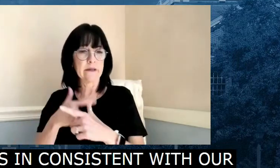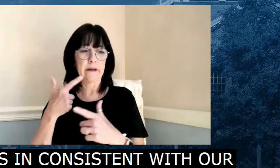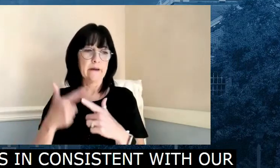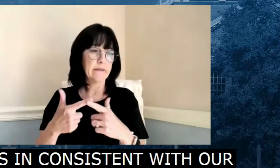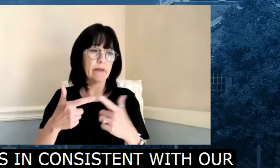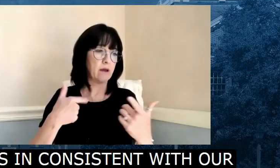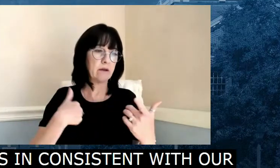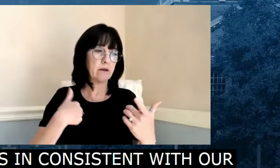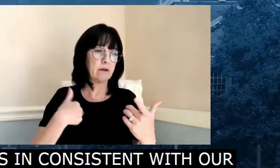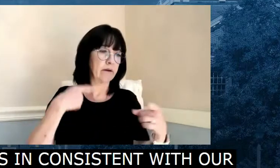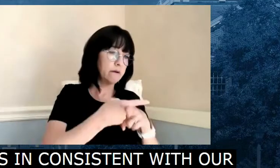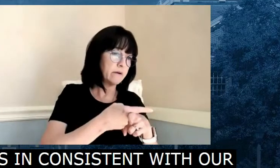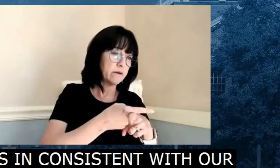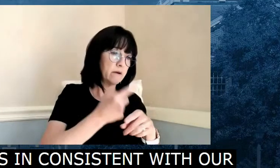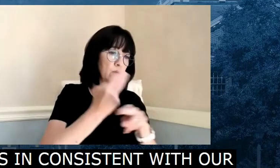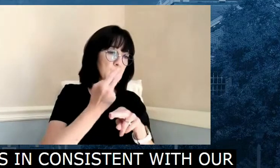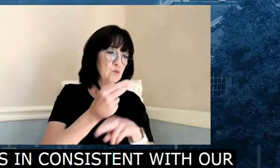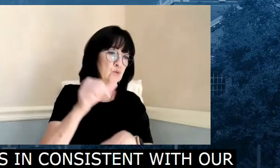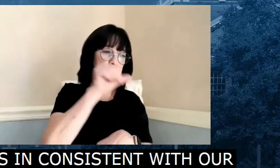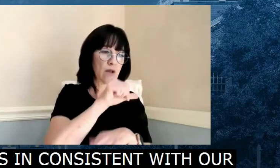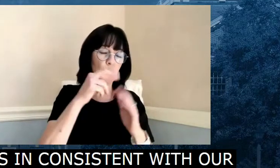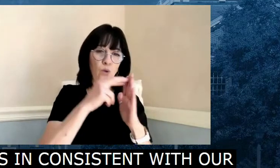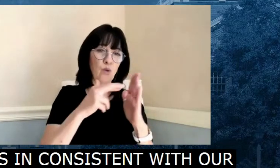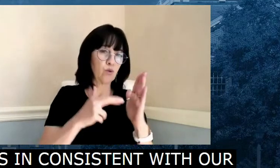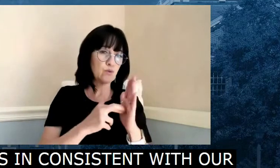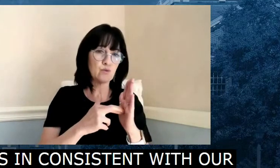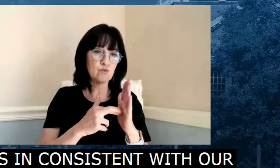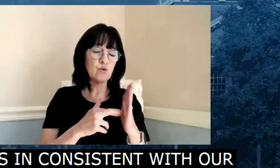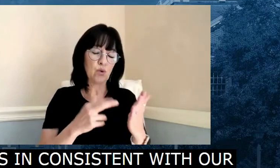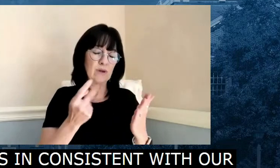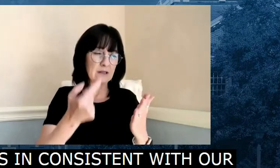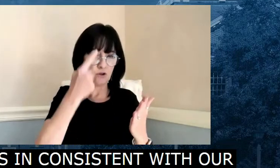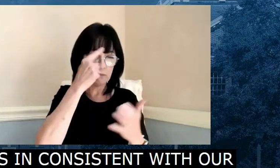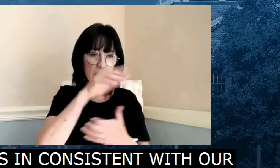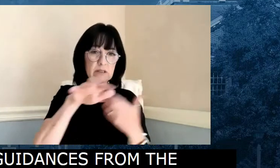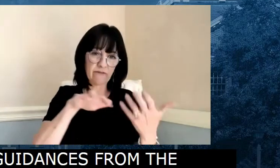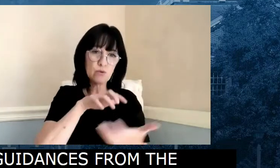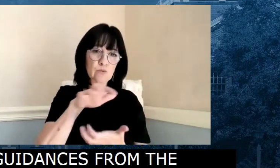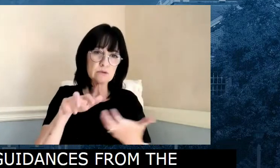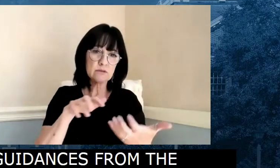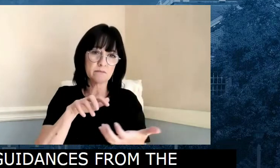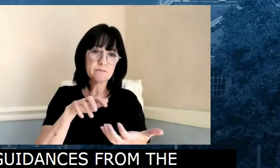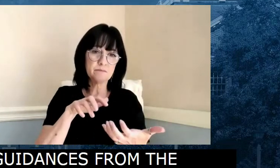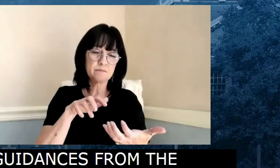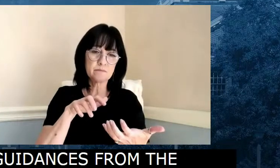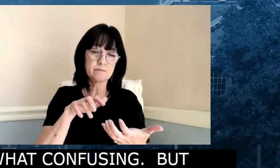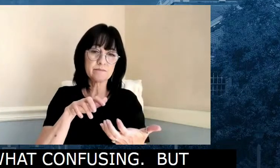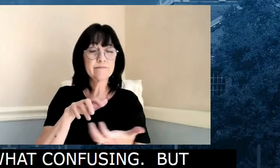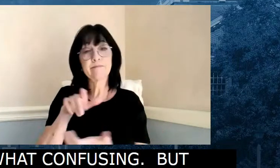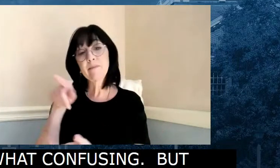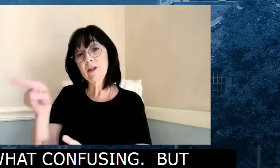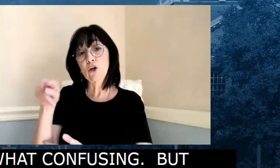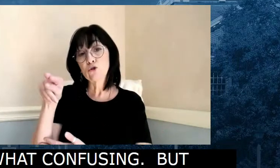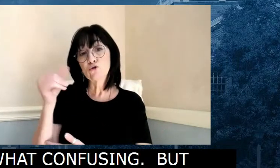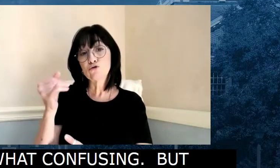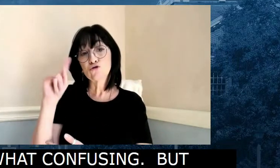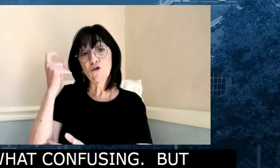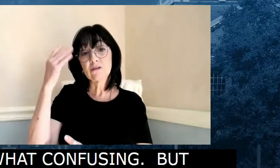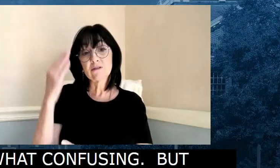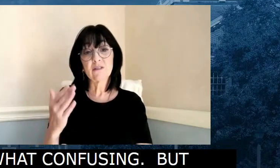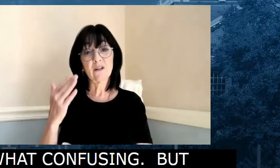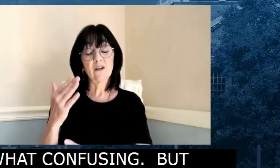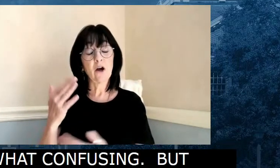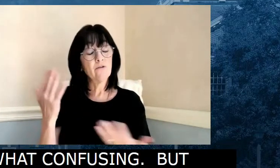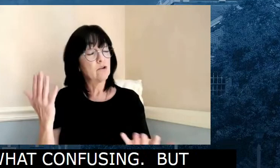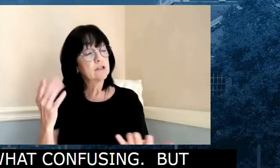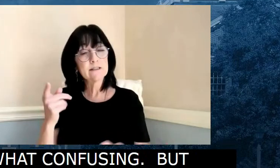Notwithstanding the fact that this guidance was somewhat confusing, but yeah, he just felt like, and I think it's a close